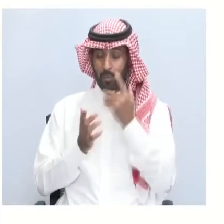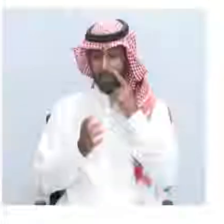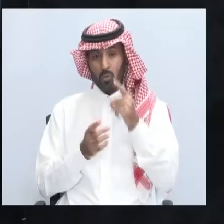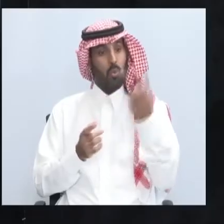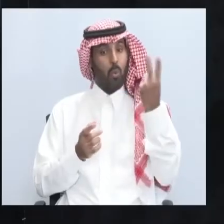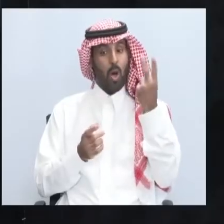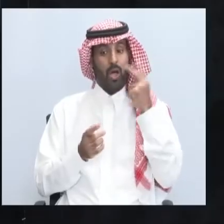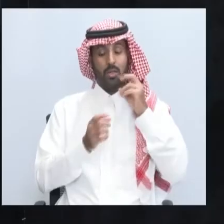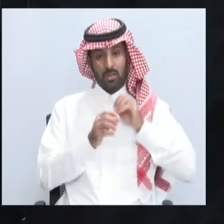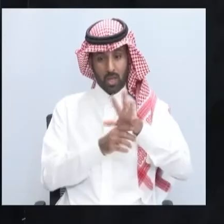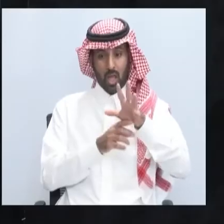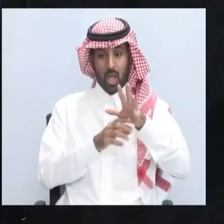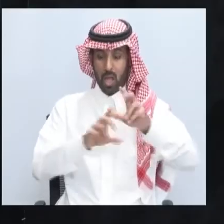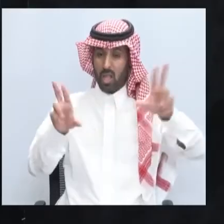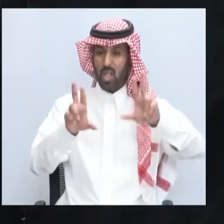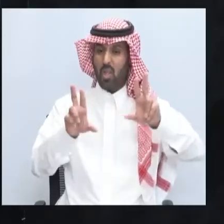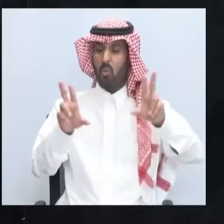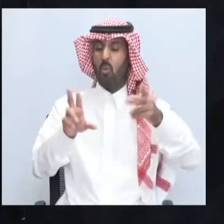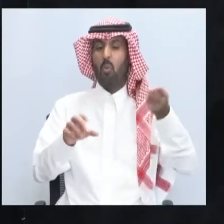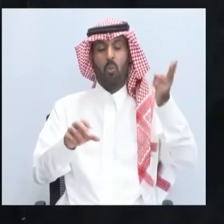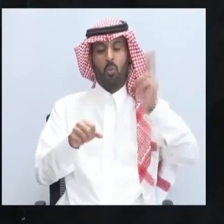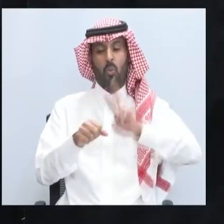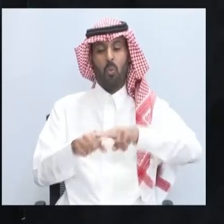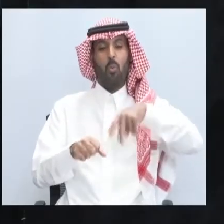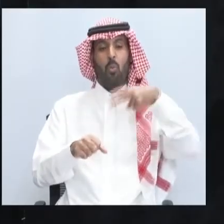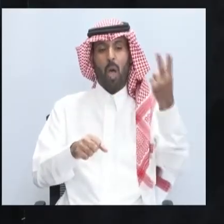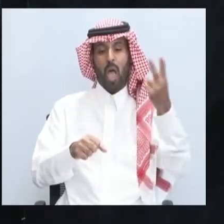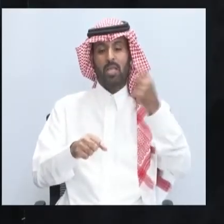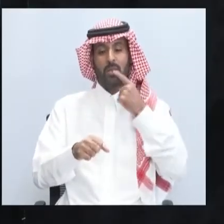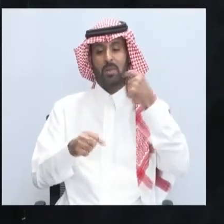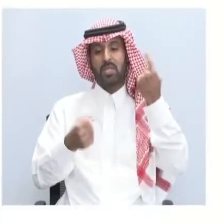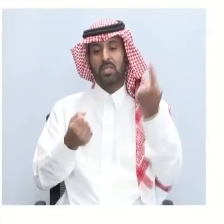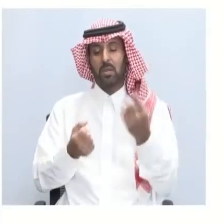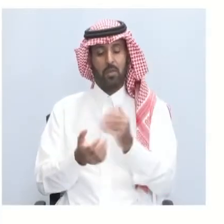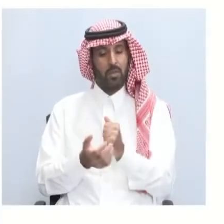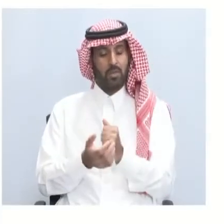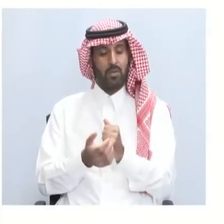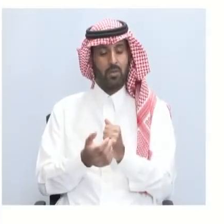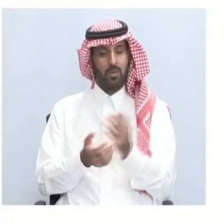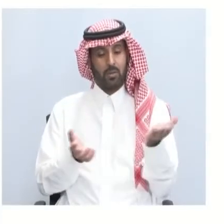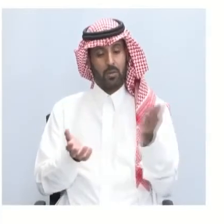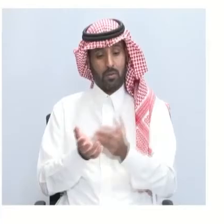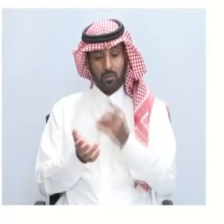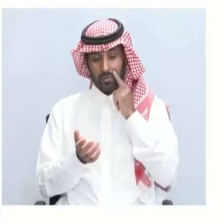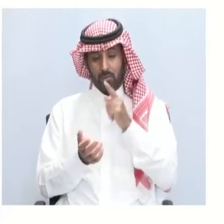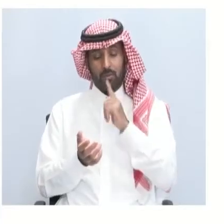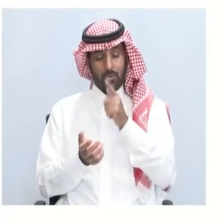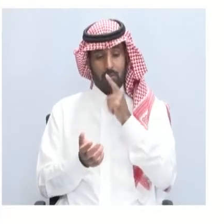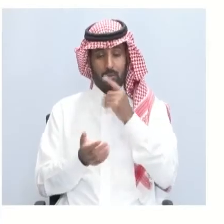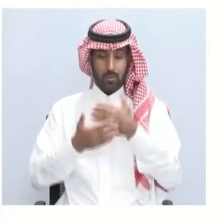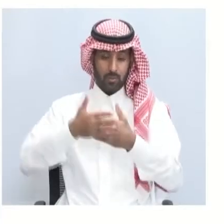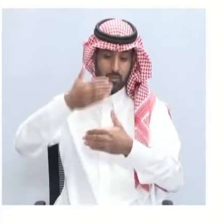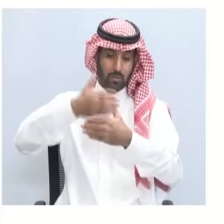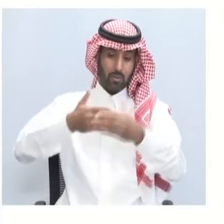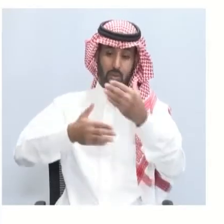a year, and it's a physical challenging show. And we also took the language builder